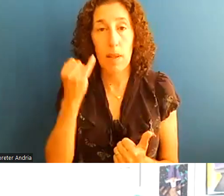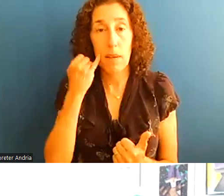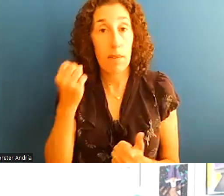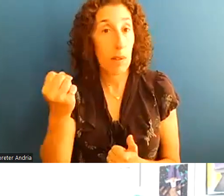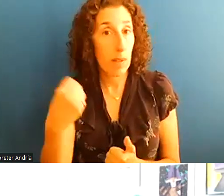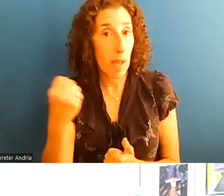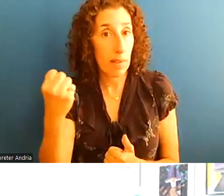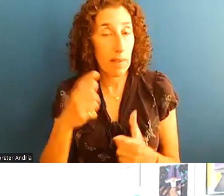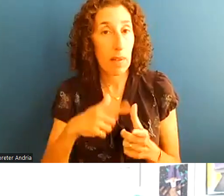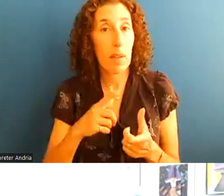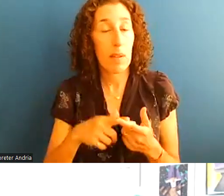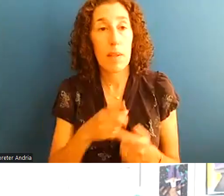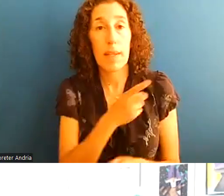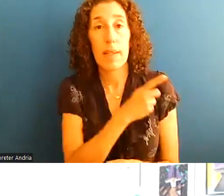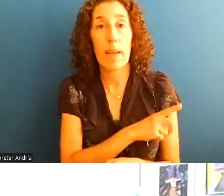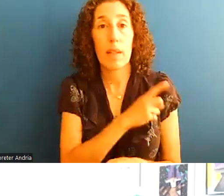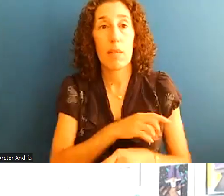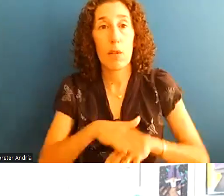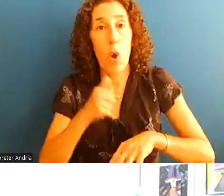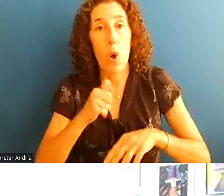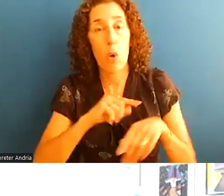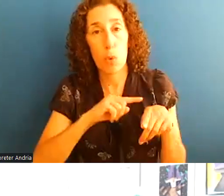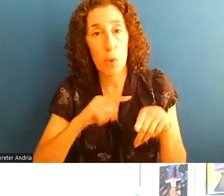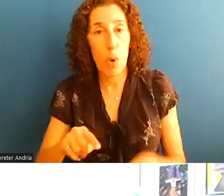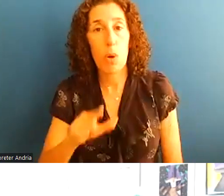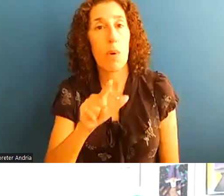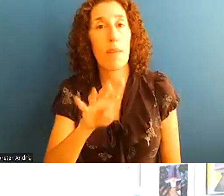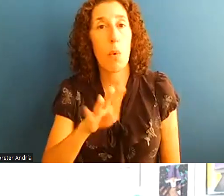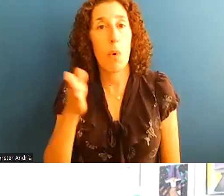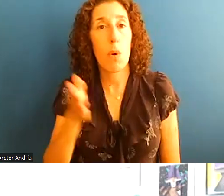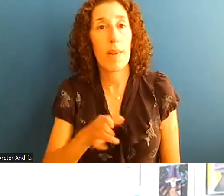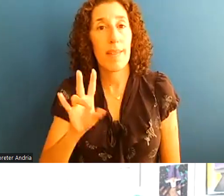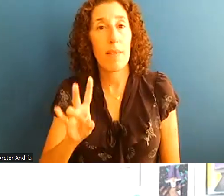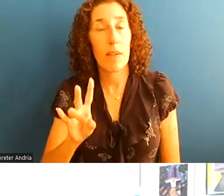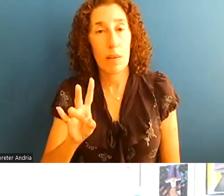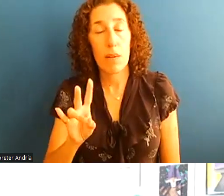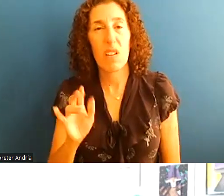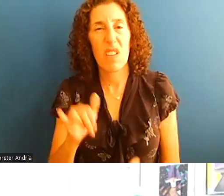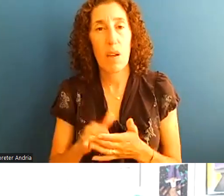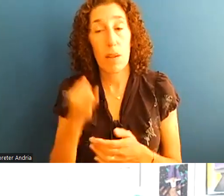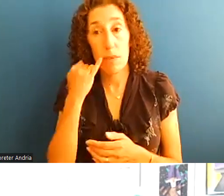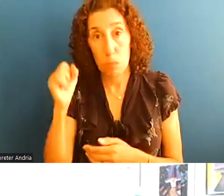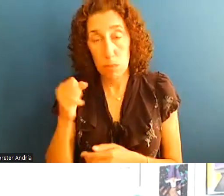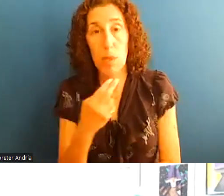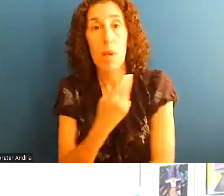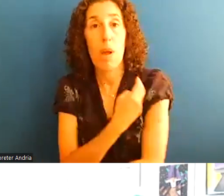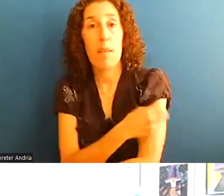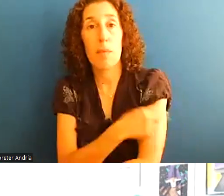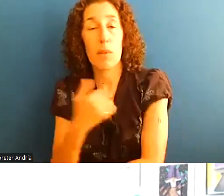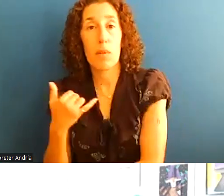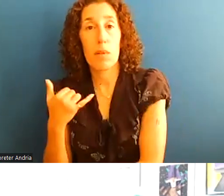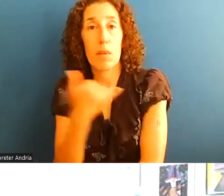the on-call detective is that day, the hospital will then contact the detective and say, we have a victim who would like an